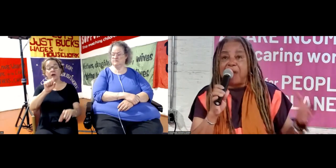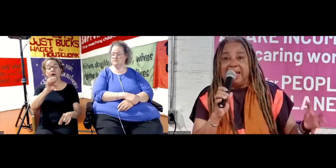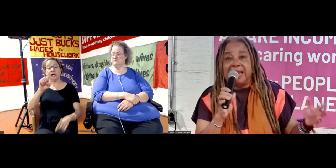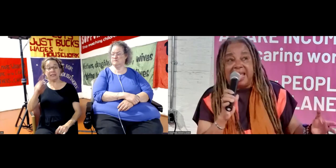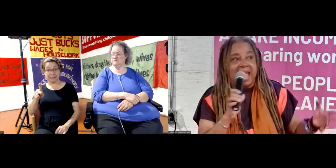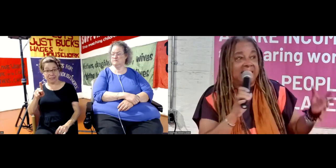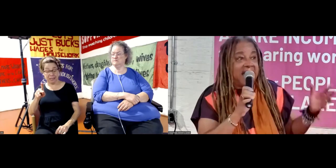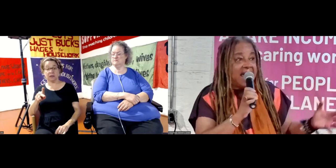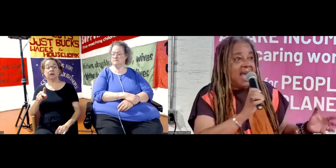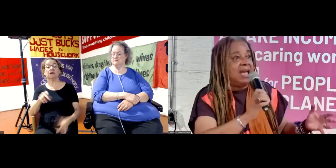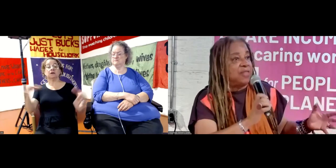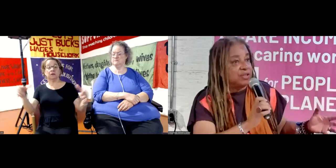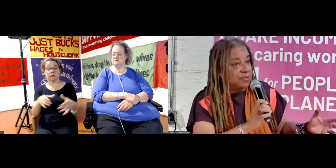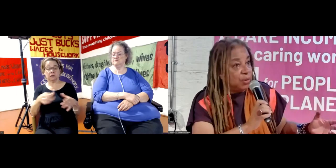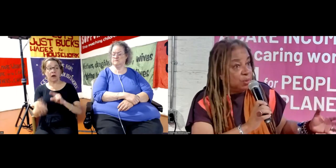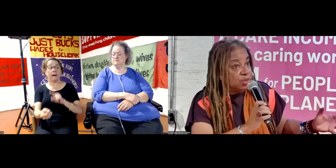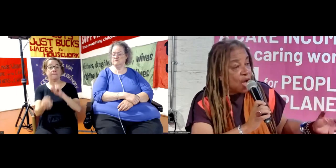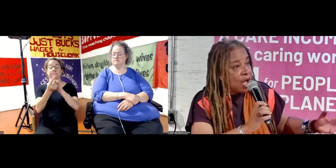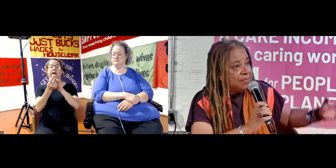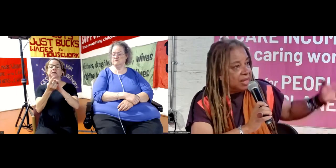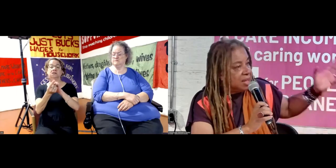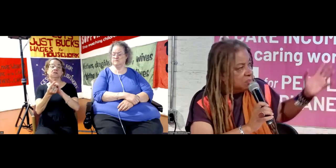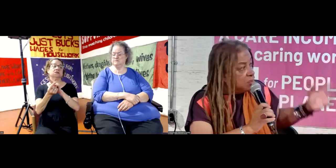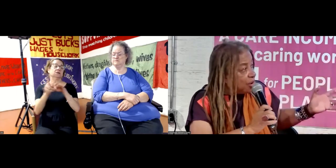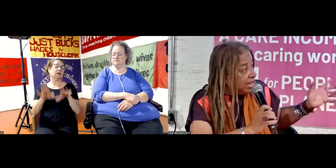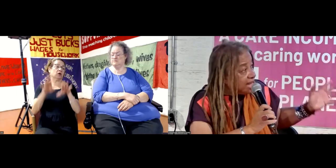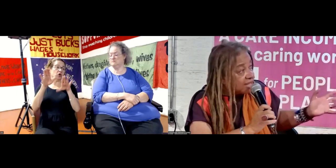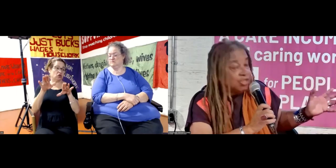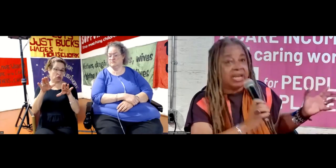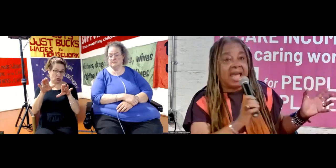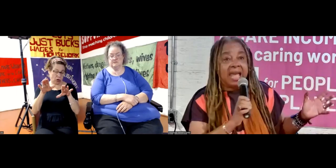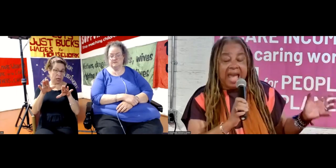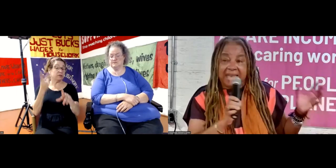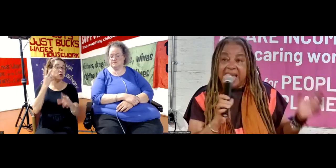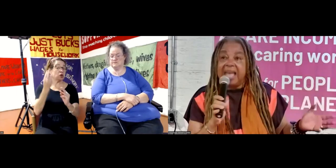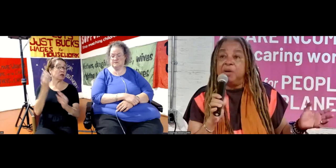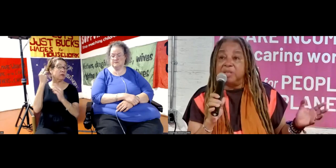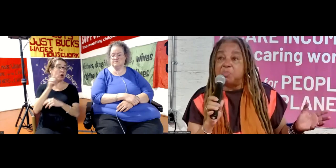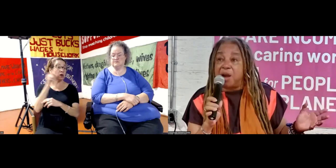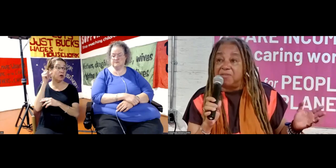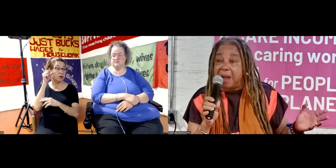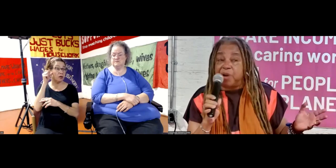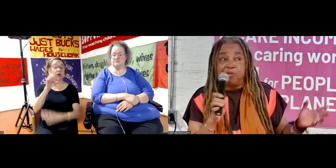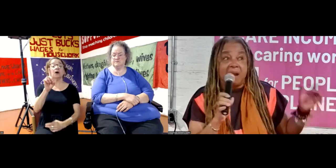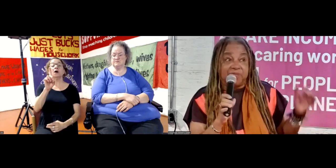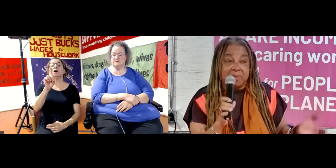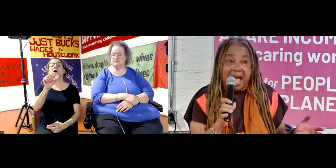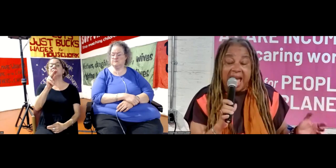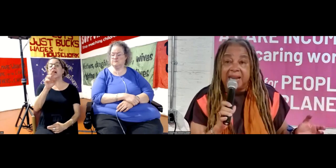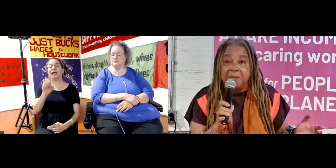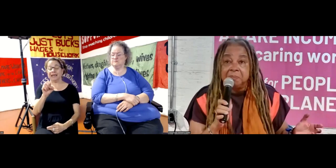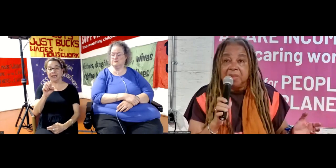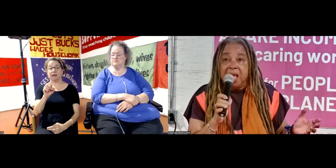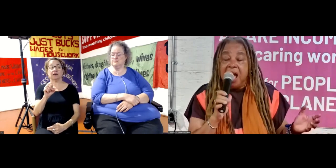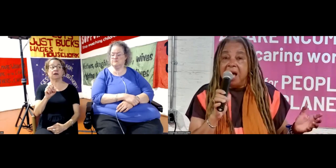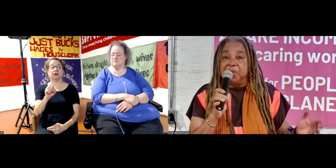the great late and Dae, those of you who saw the memorial yesterday. And Dae was part of that program from